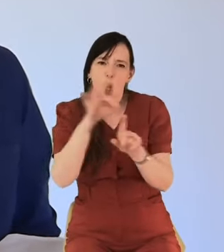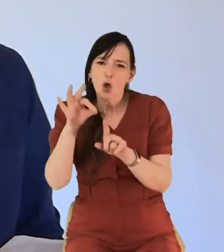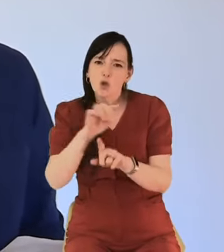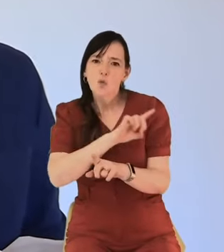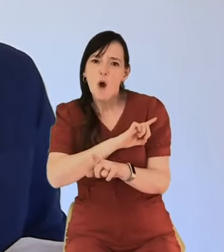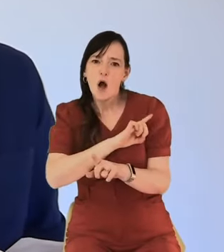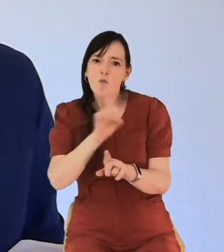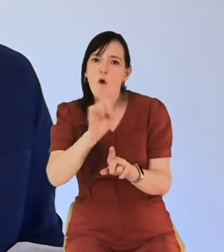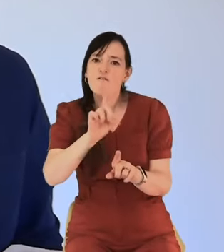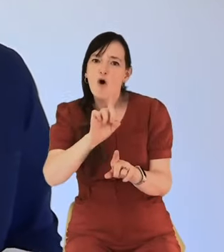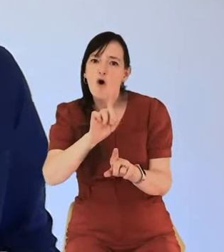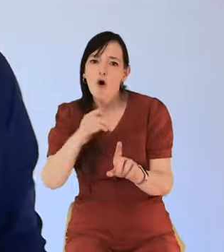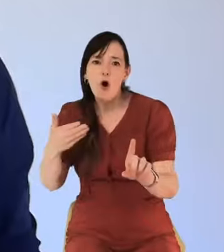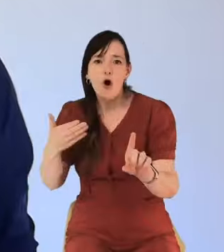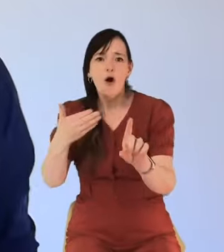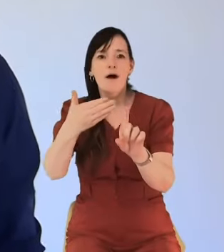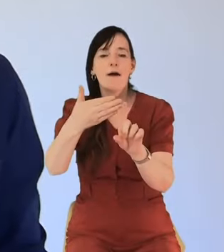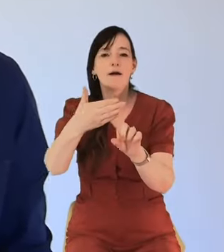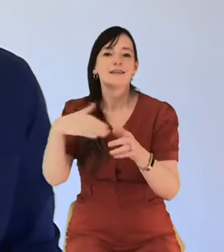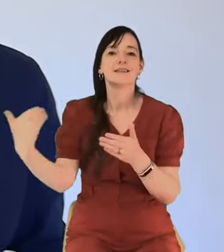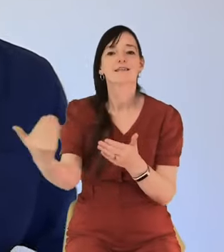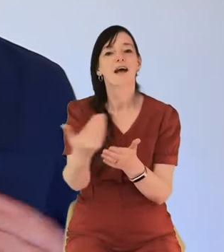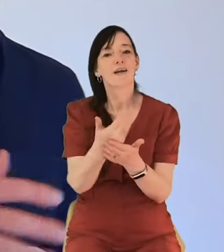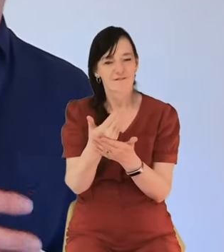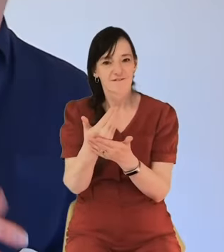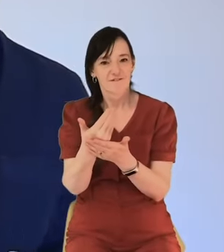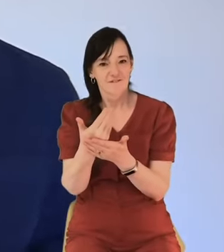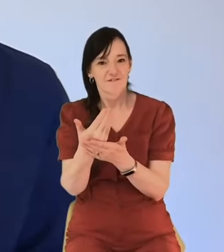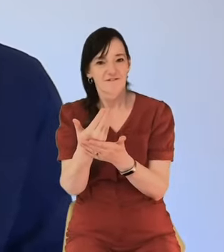saved? It's a contrast with verse 12,